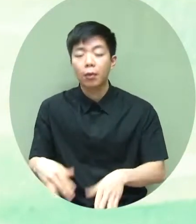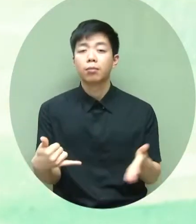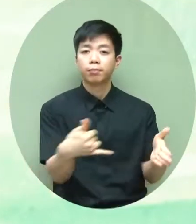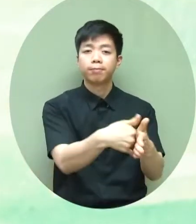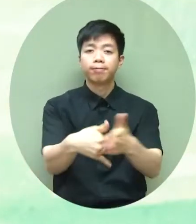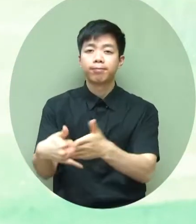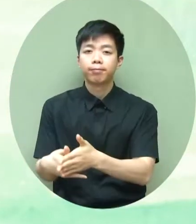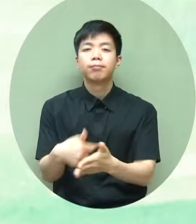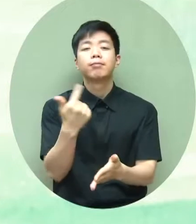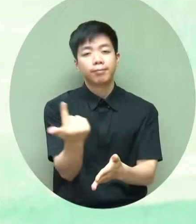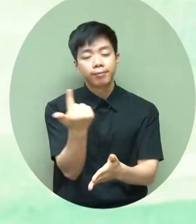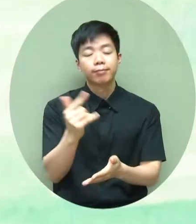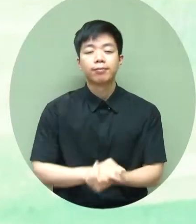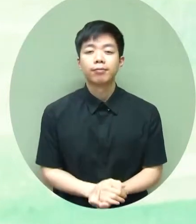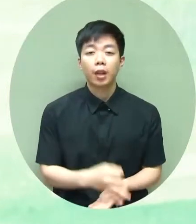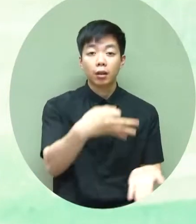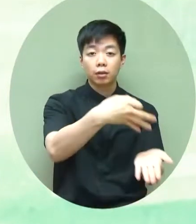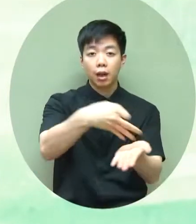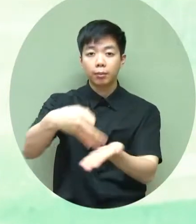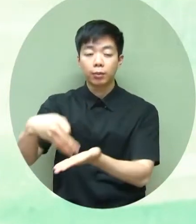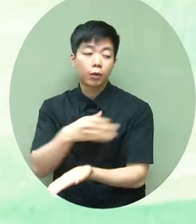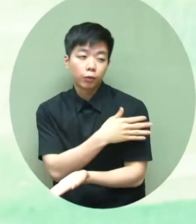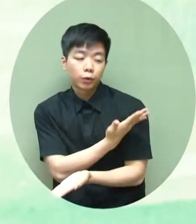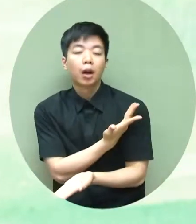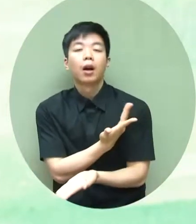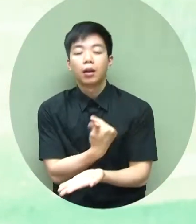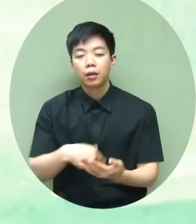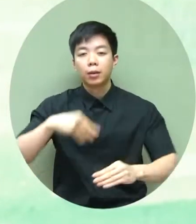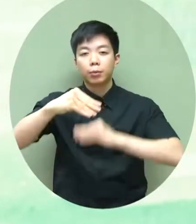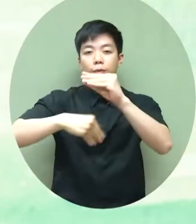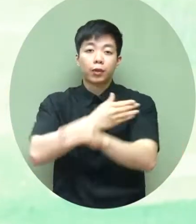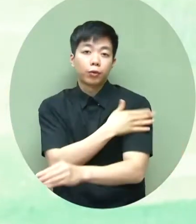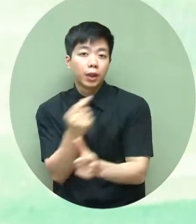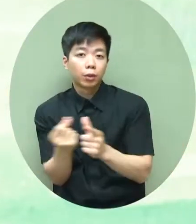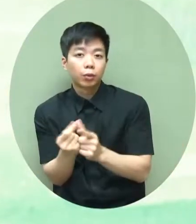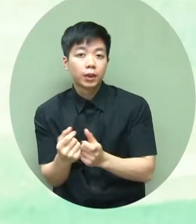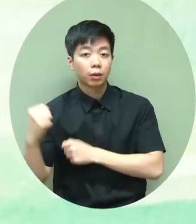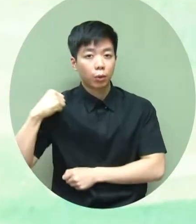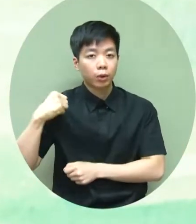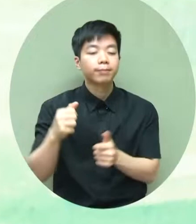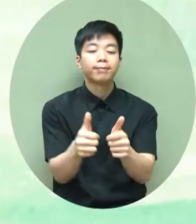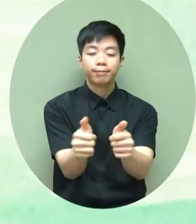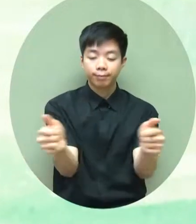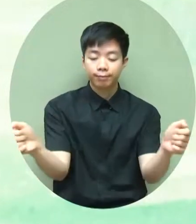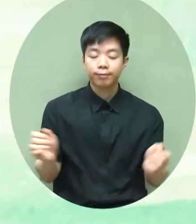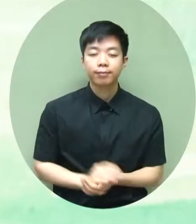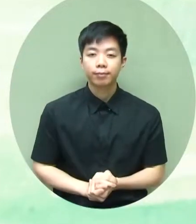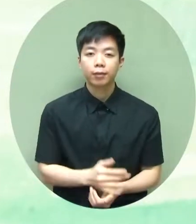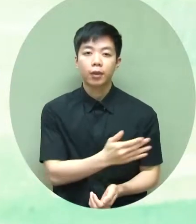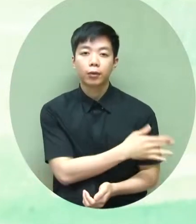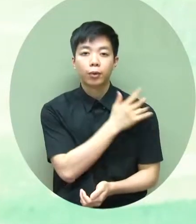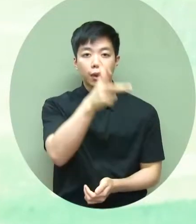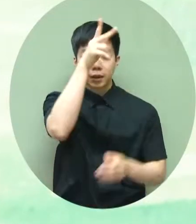have overcome tremendous challenges. I'd like to thank everyone involved in the MTRCL and also the hard work of our